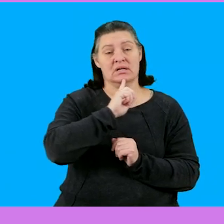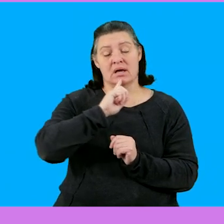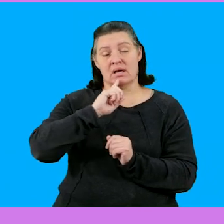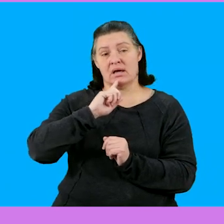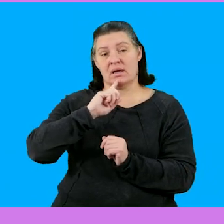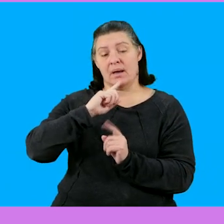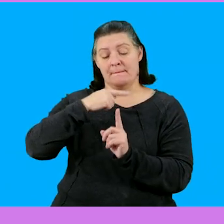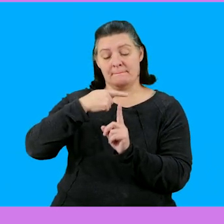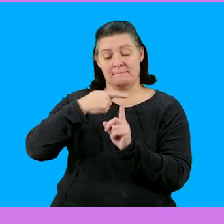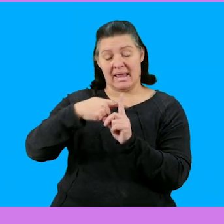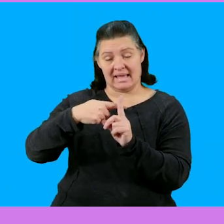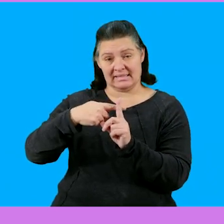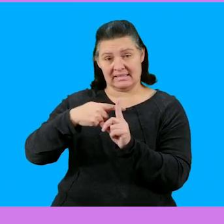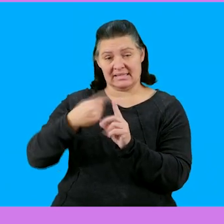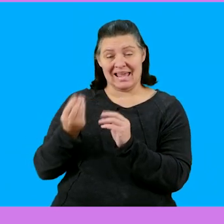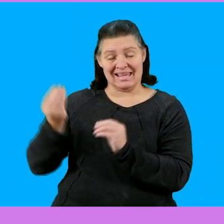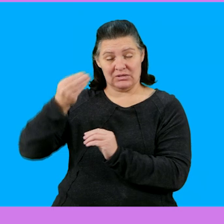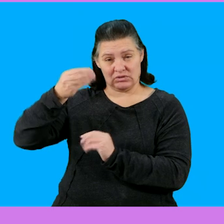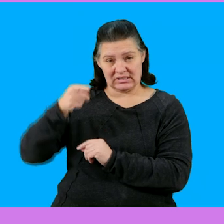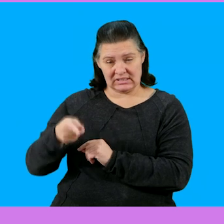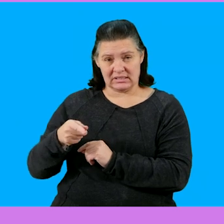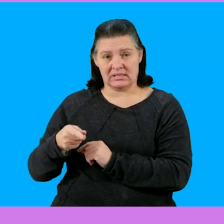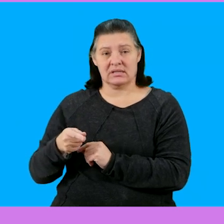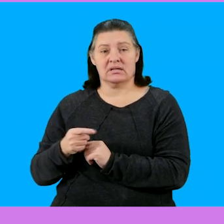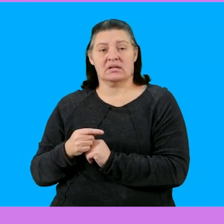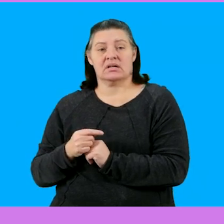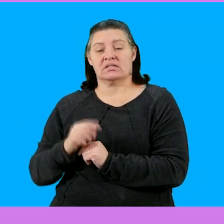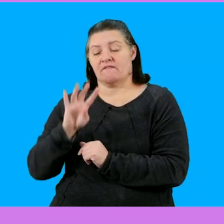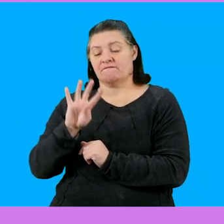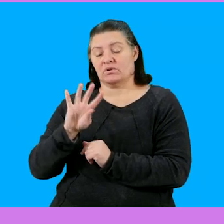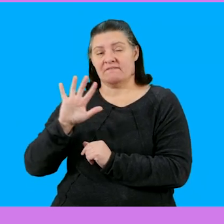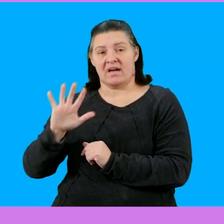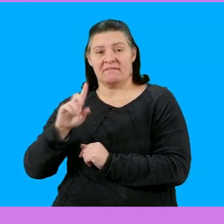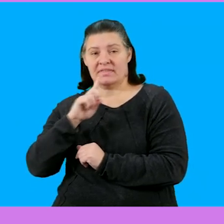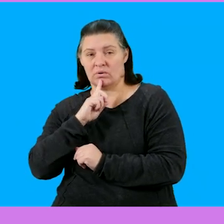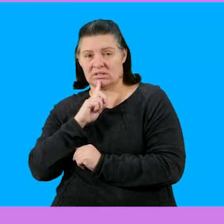right? The original loan amount plus the interest that is payable, the